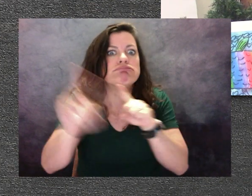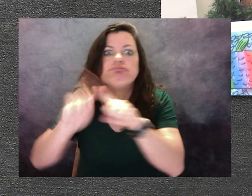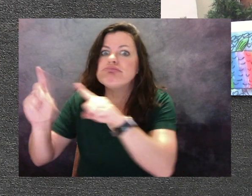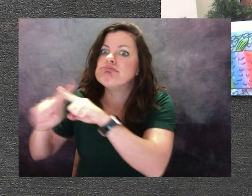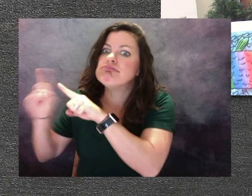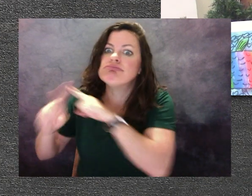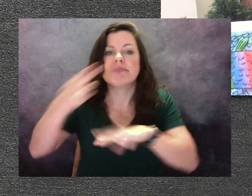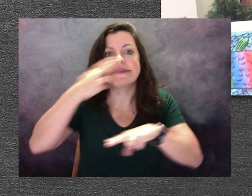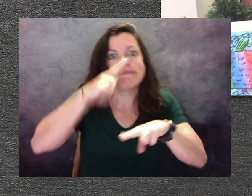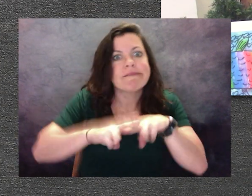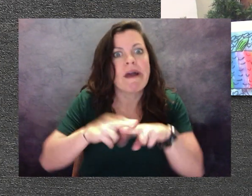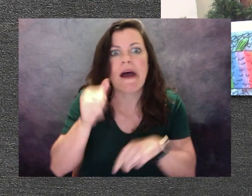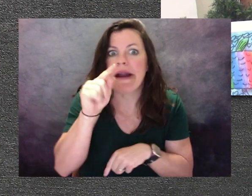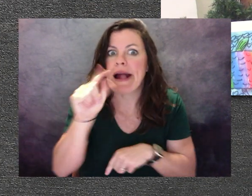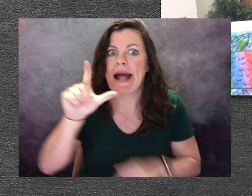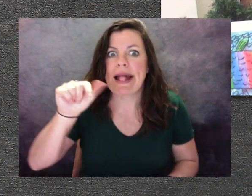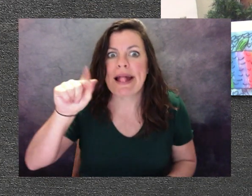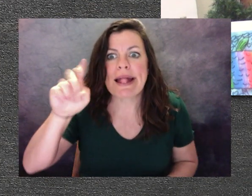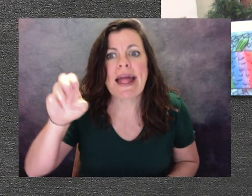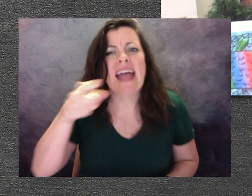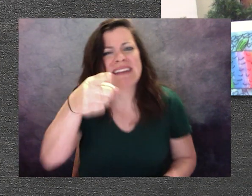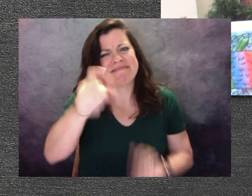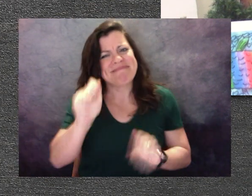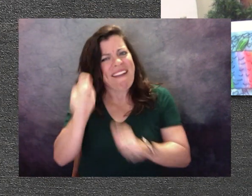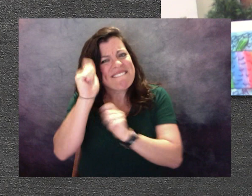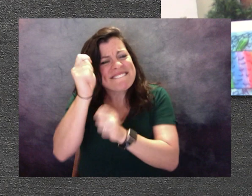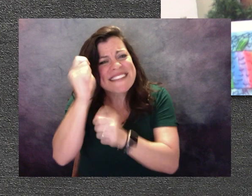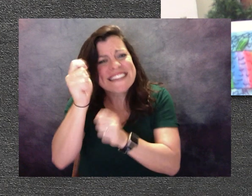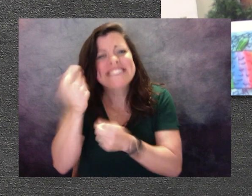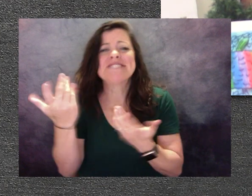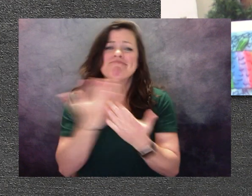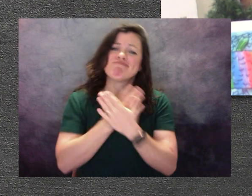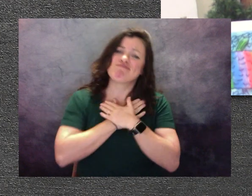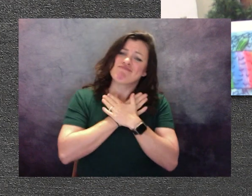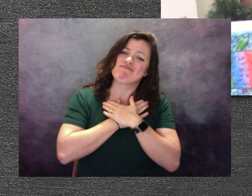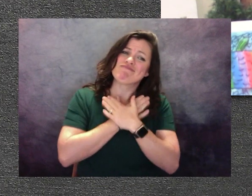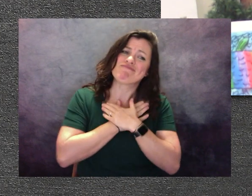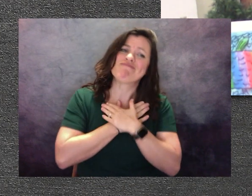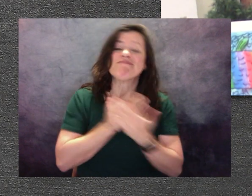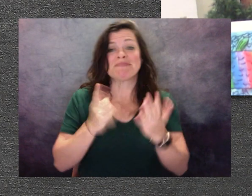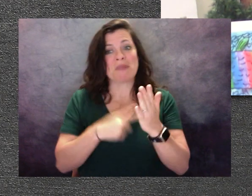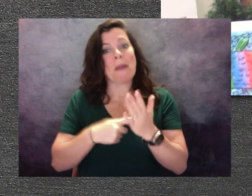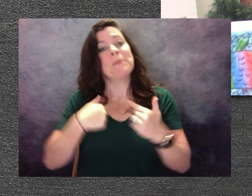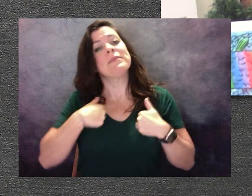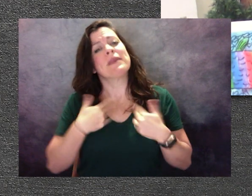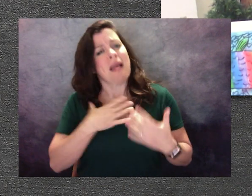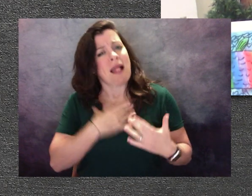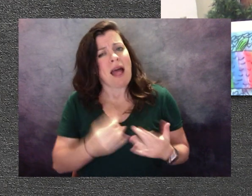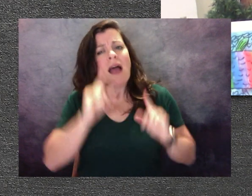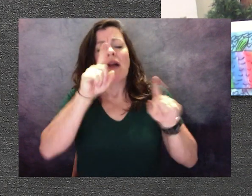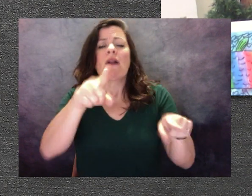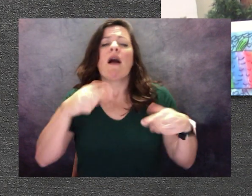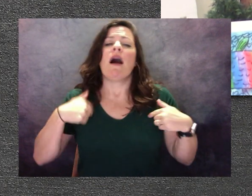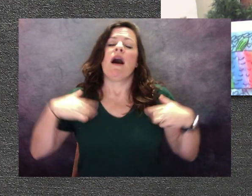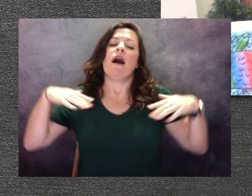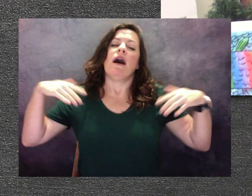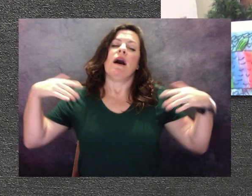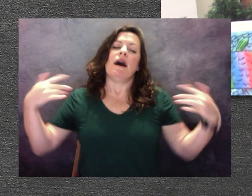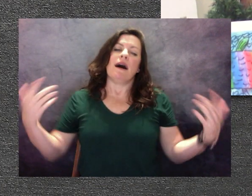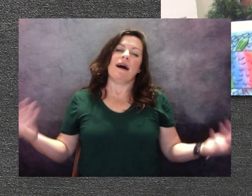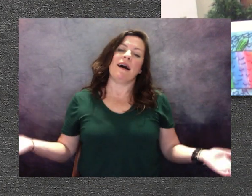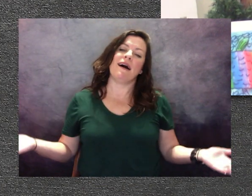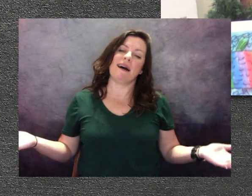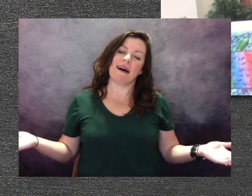likes to go to a lake just to relax her mind, because sometimes our minds can get so stressed out or just